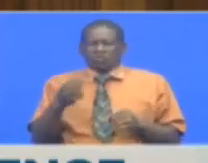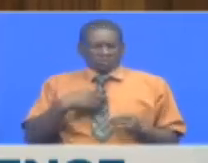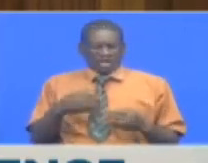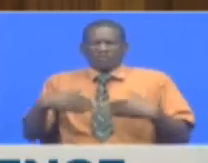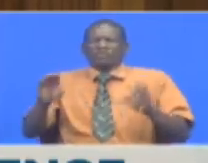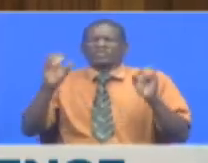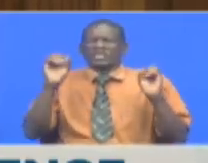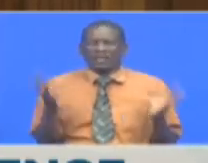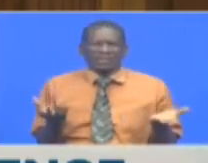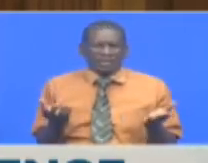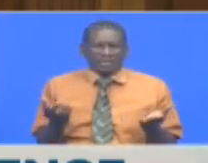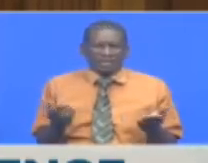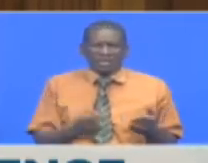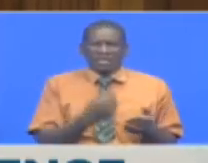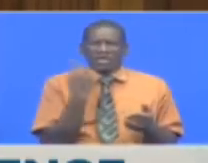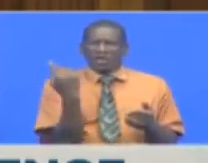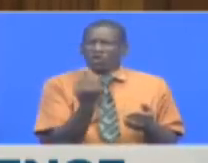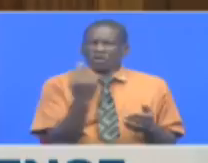Just